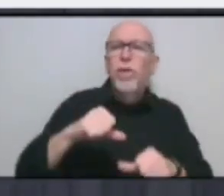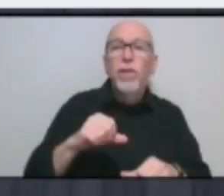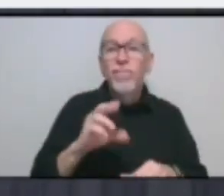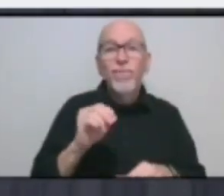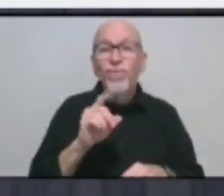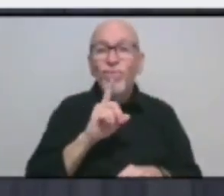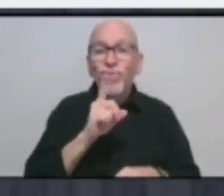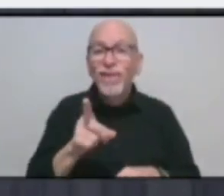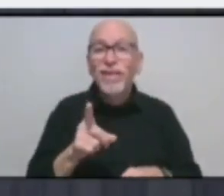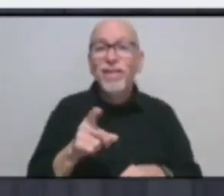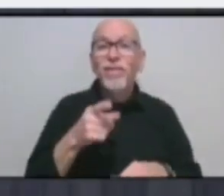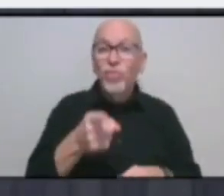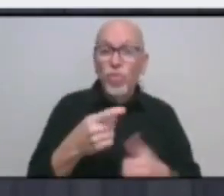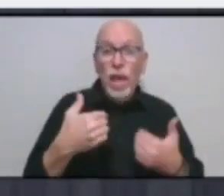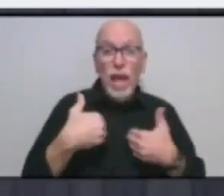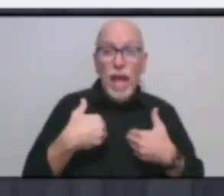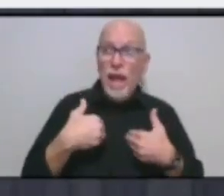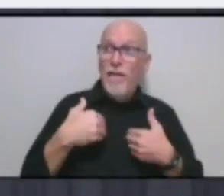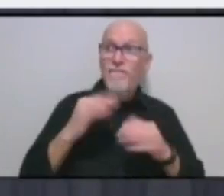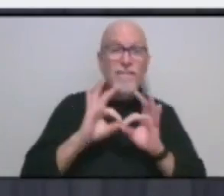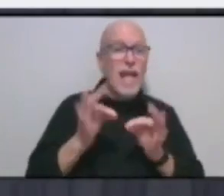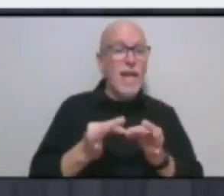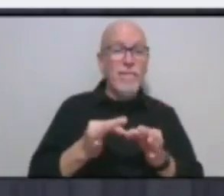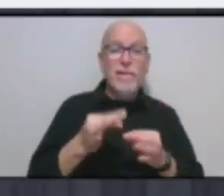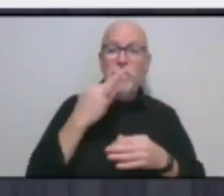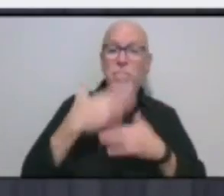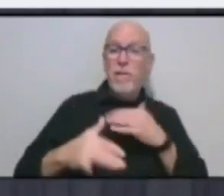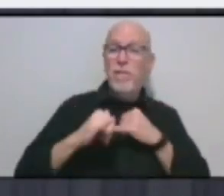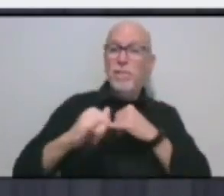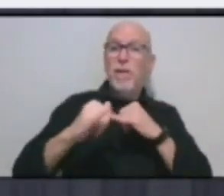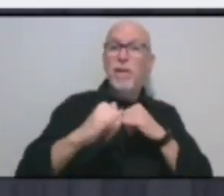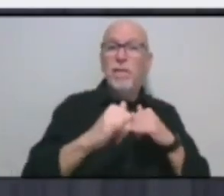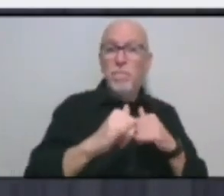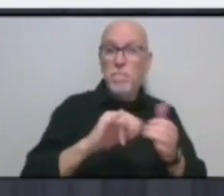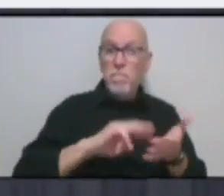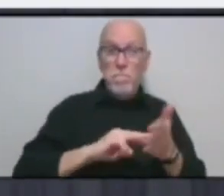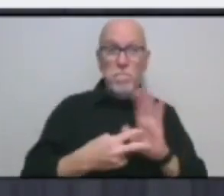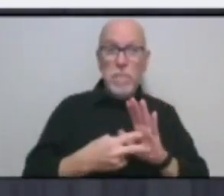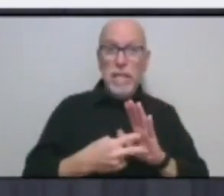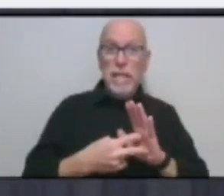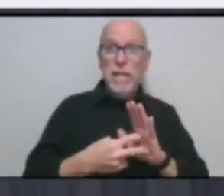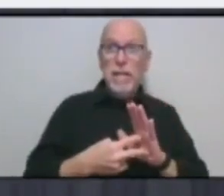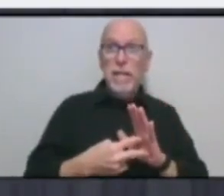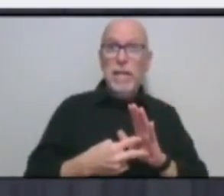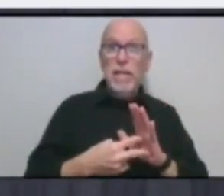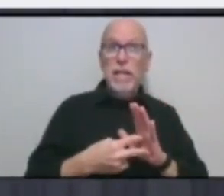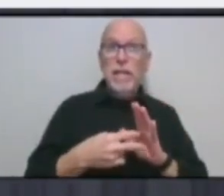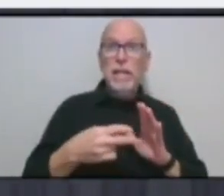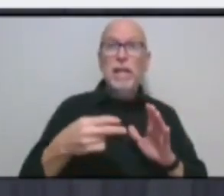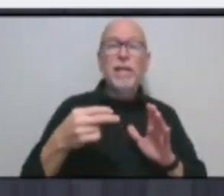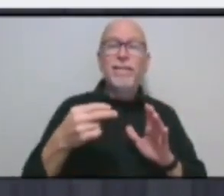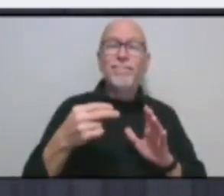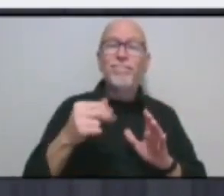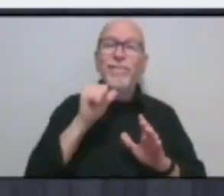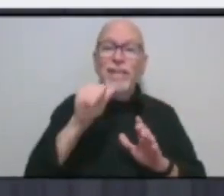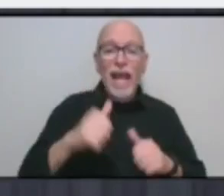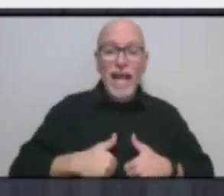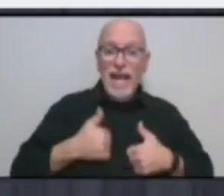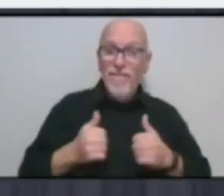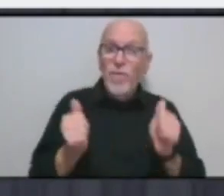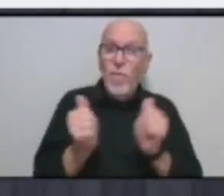just because you have a genetic connection does not mean that if you're not in the immediate household that you